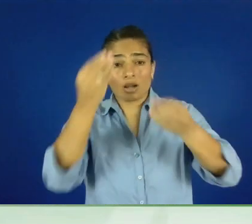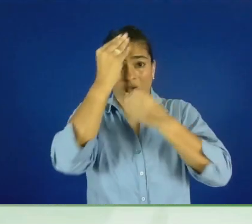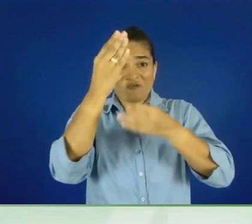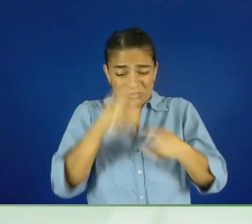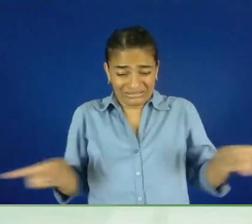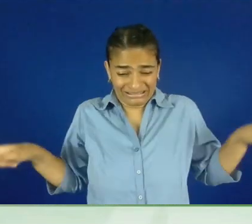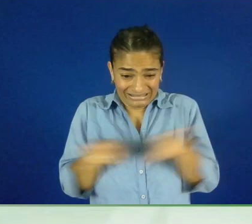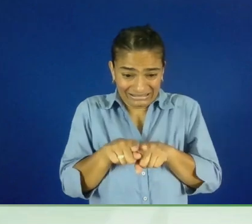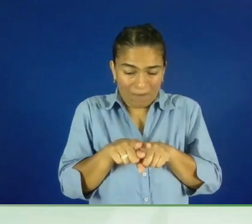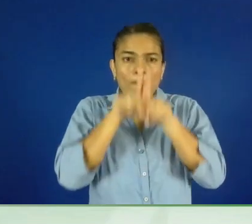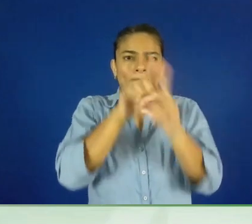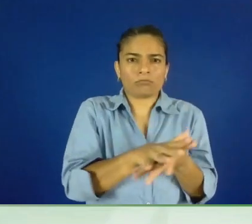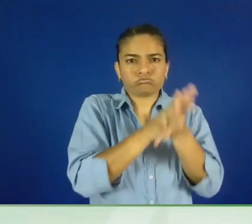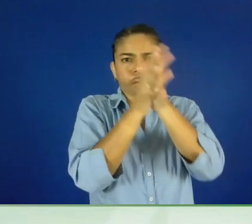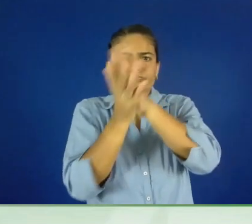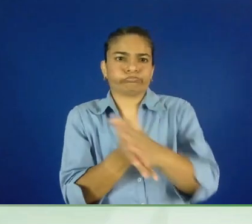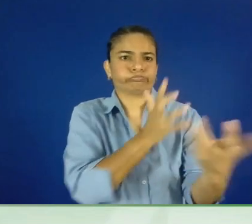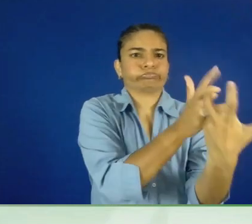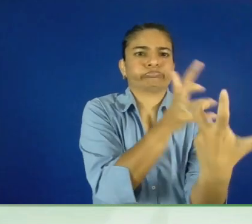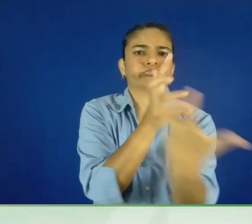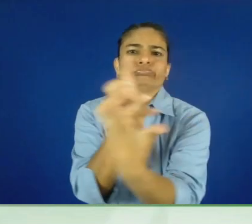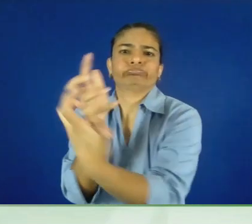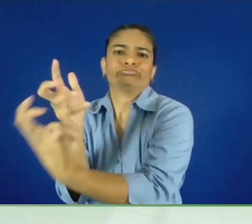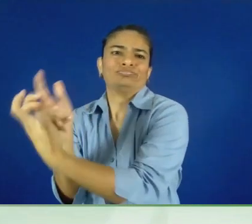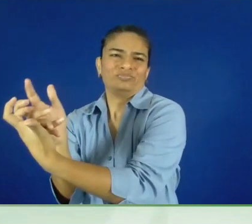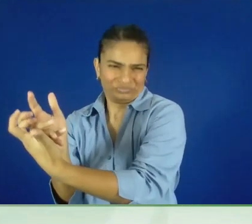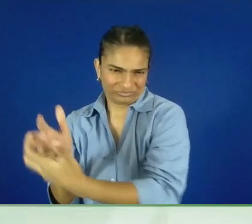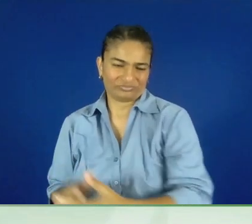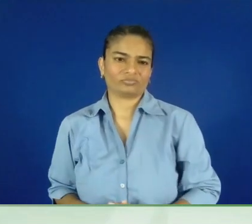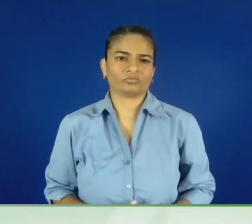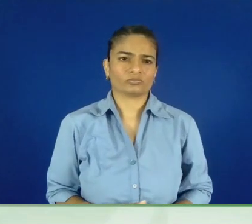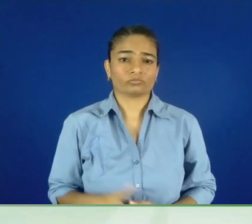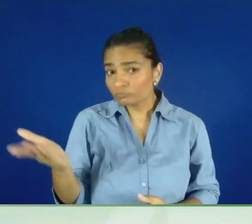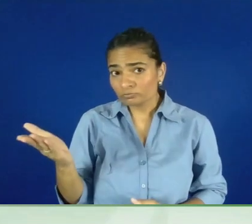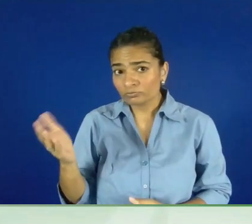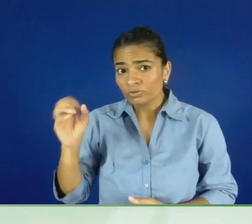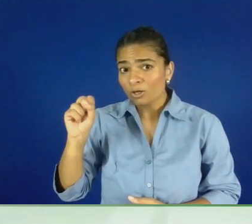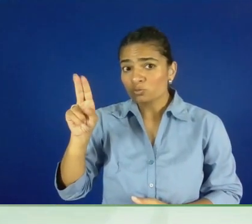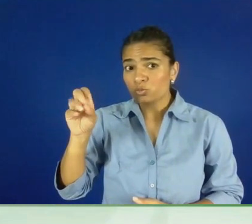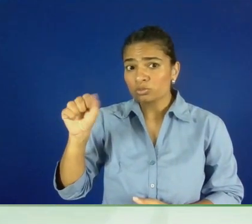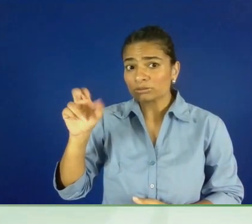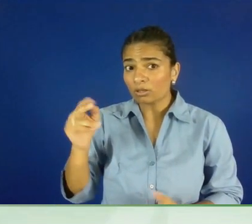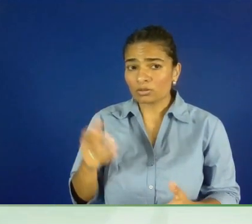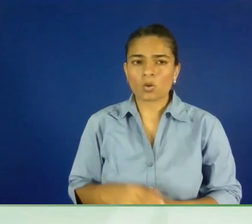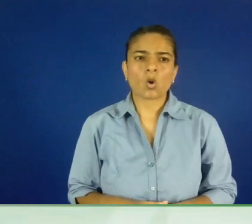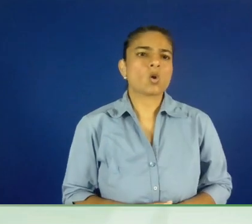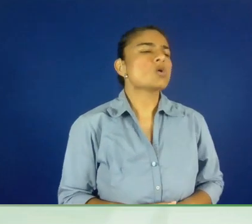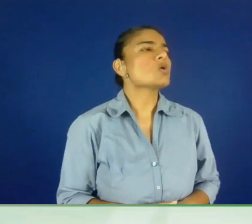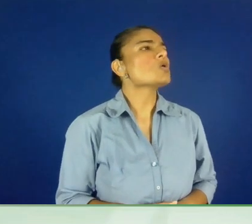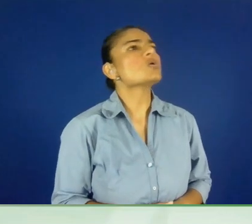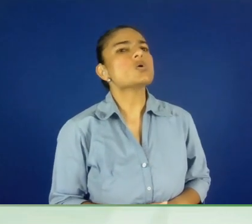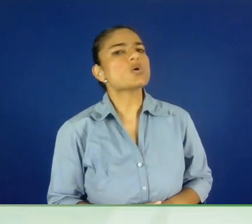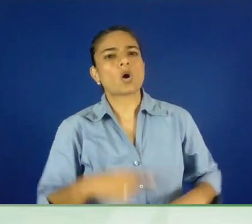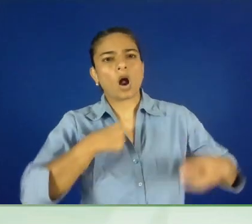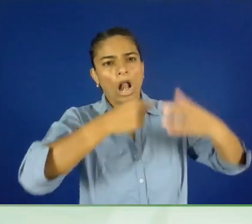would you add to this? I've got such a long list. No, this is succinct, Susan. Succinct.